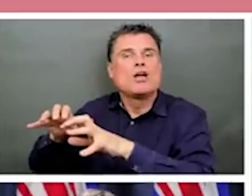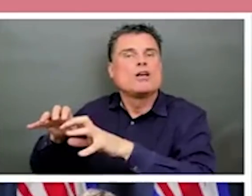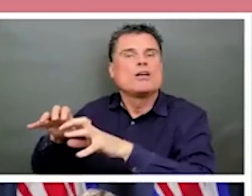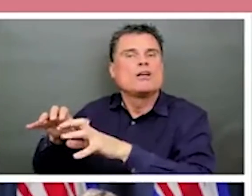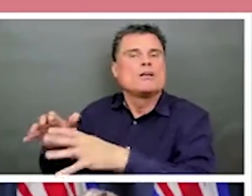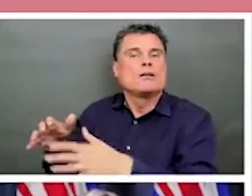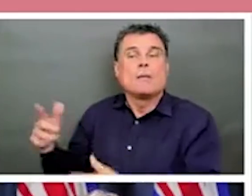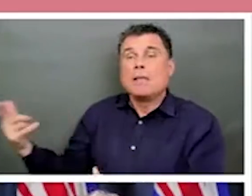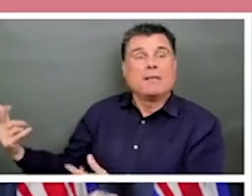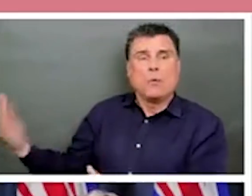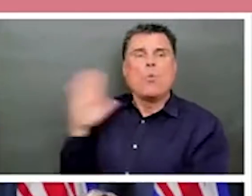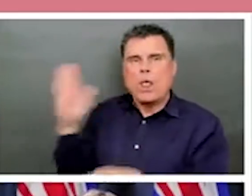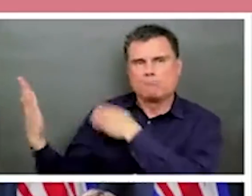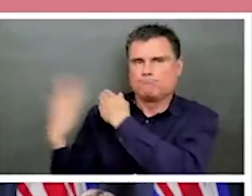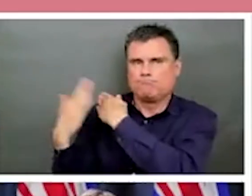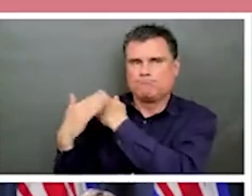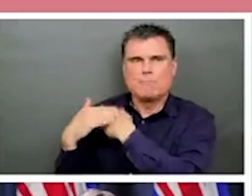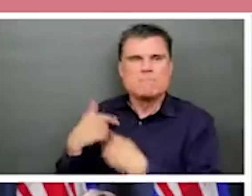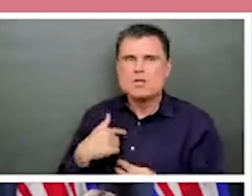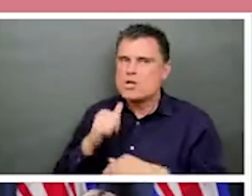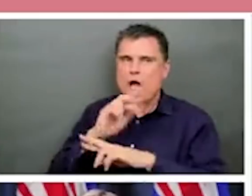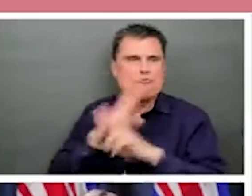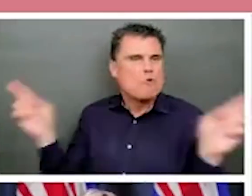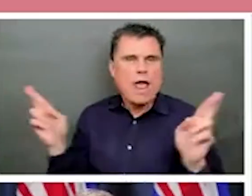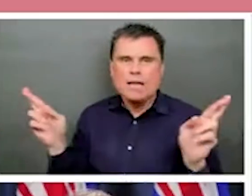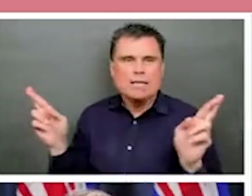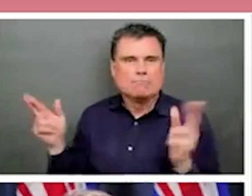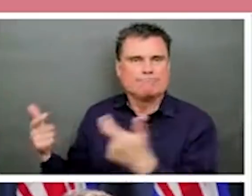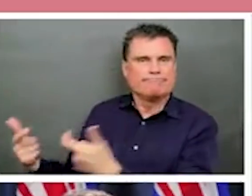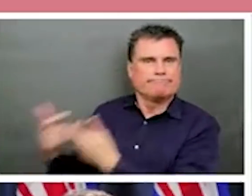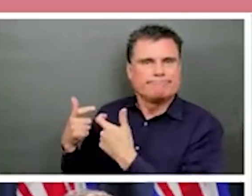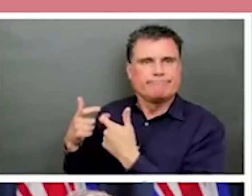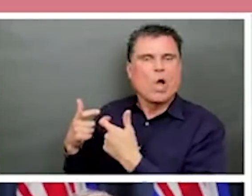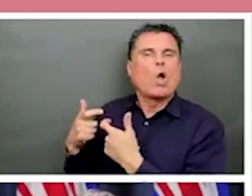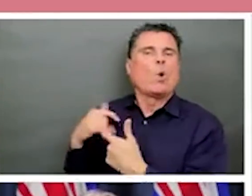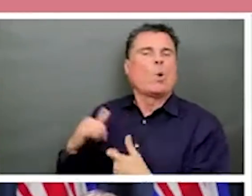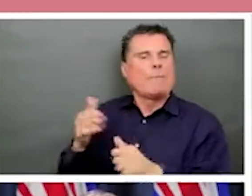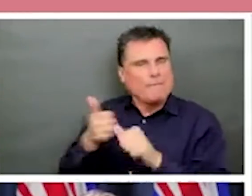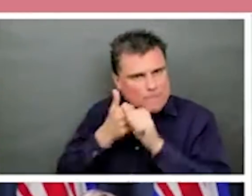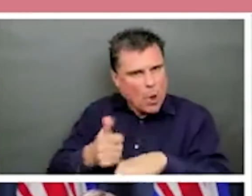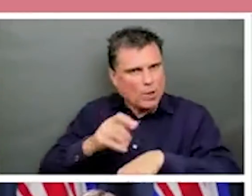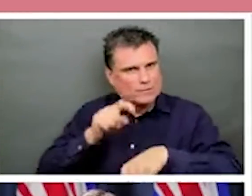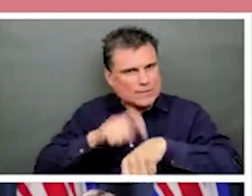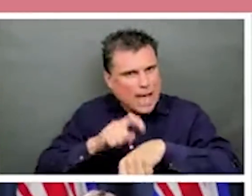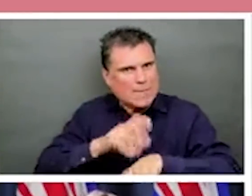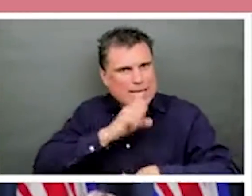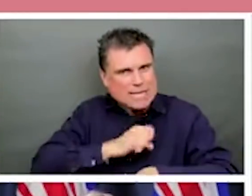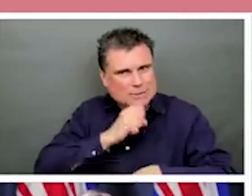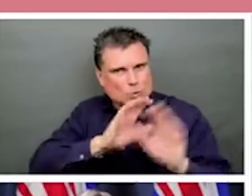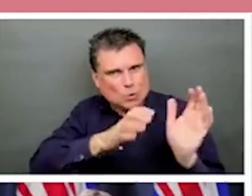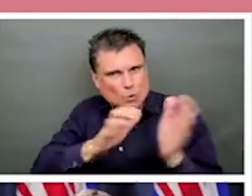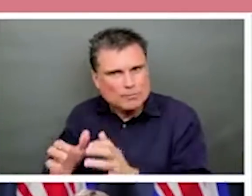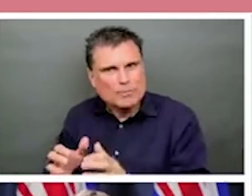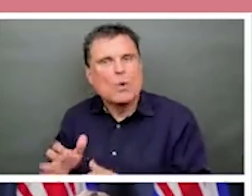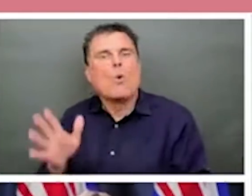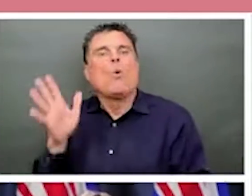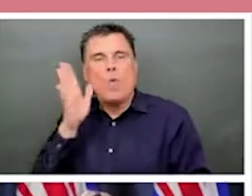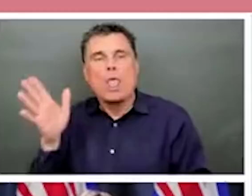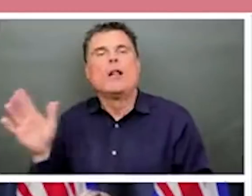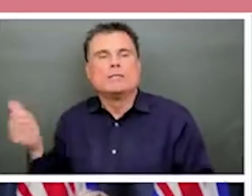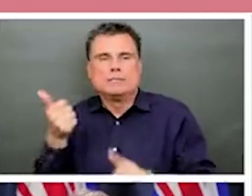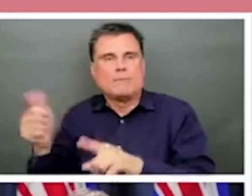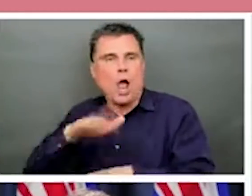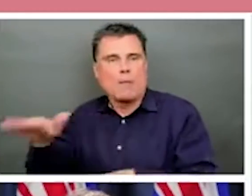you to schedule an appointment. You'll get a reminder that you can schedule an appointment. And the reason for that is we can gate that so we don't